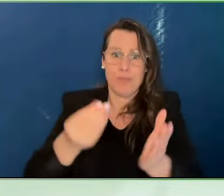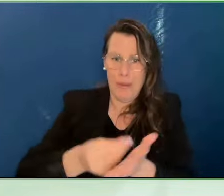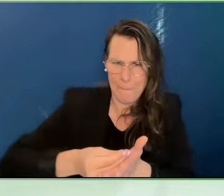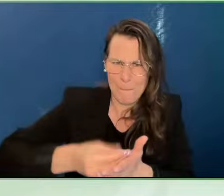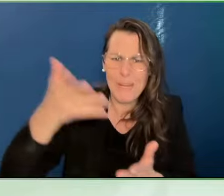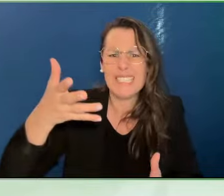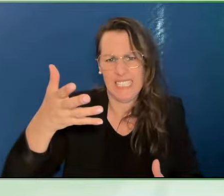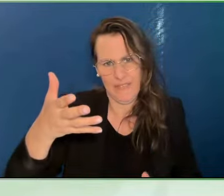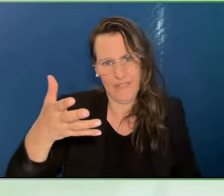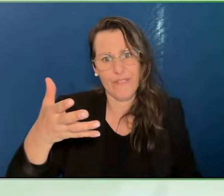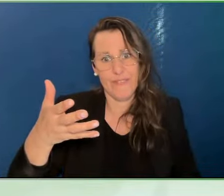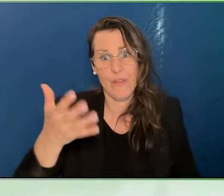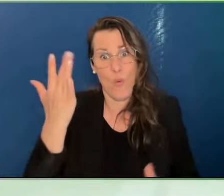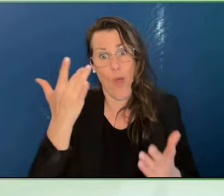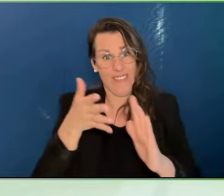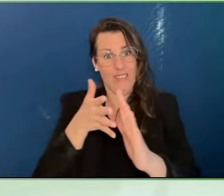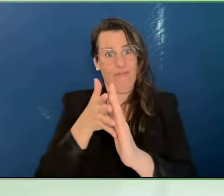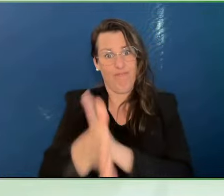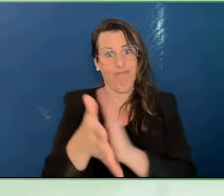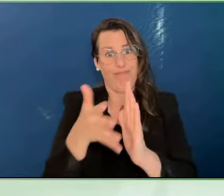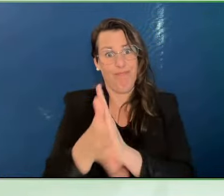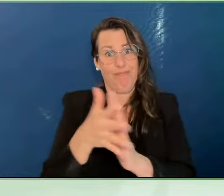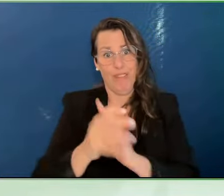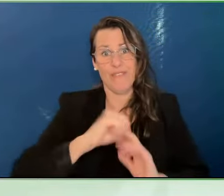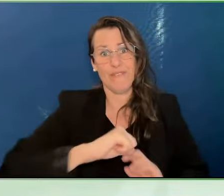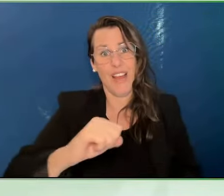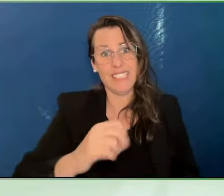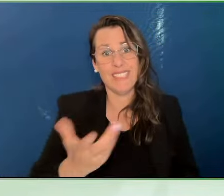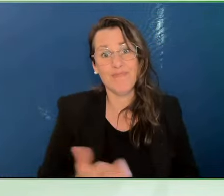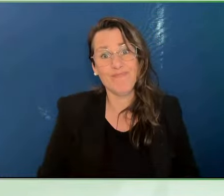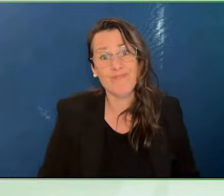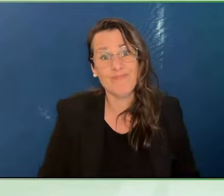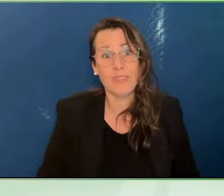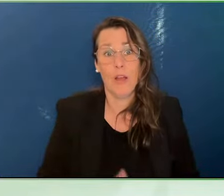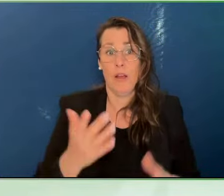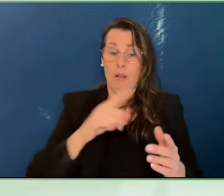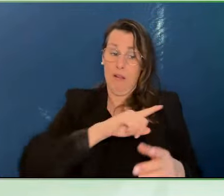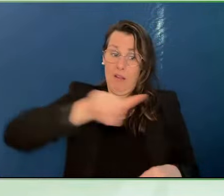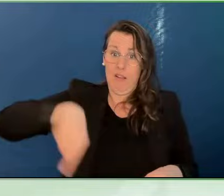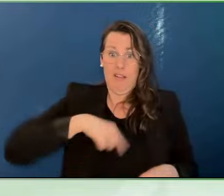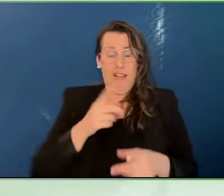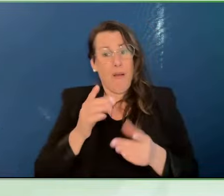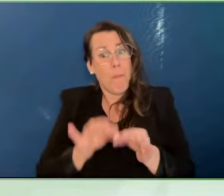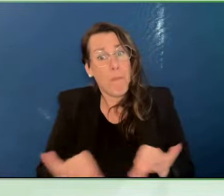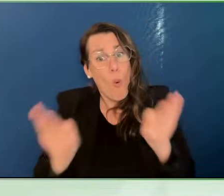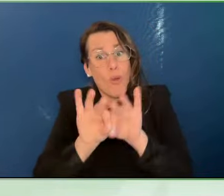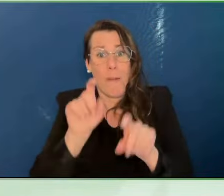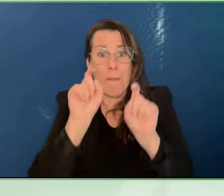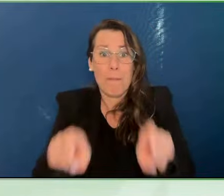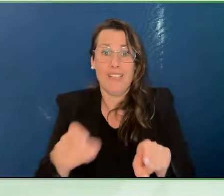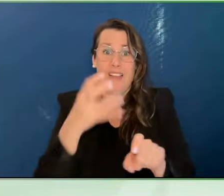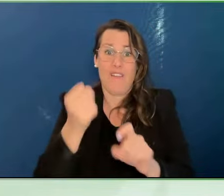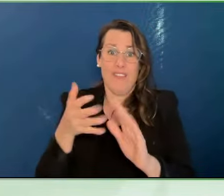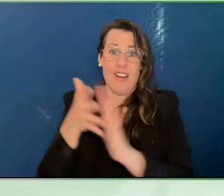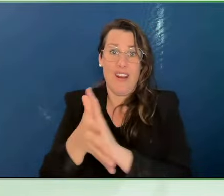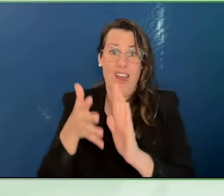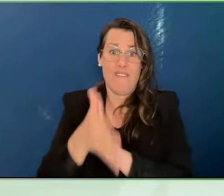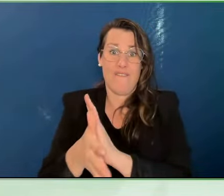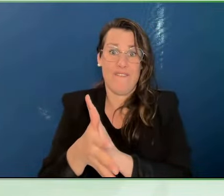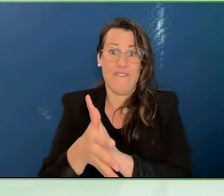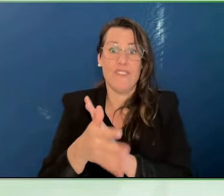And I was like, oh my God, I can't even begin to explain. So I'm saying this to say that there's an entire team of very